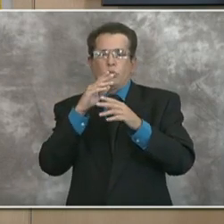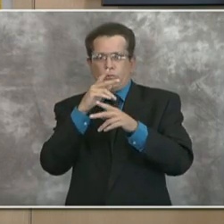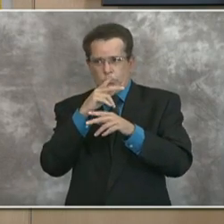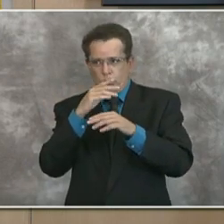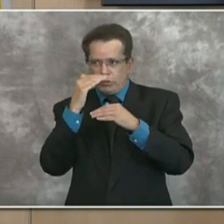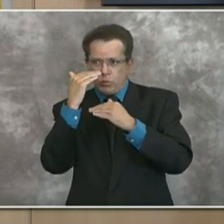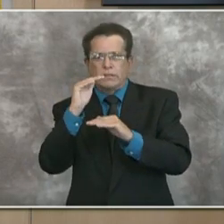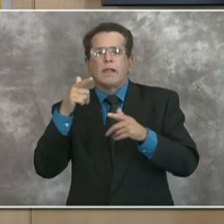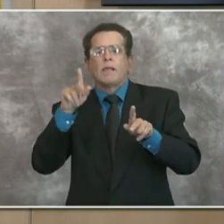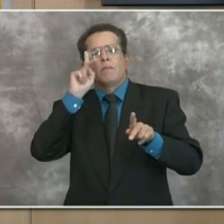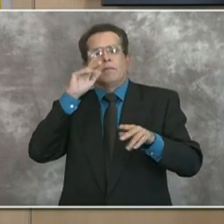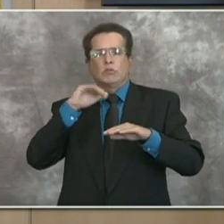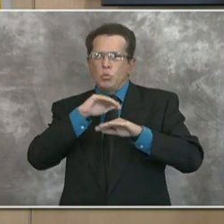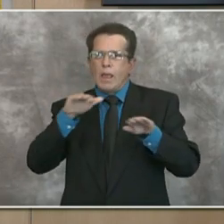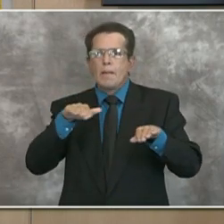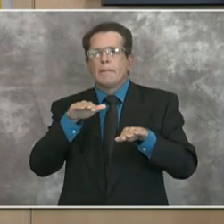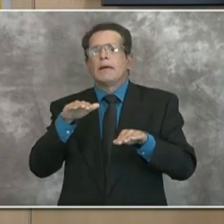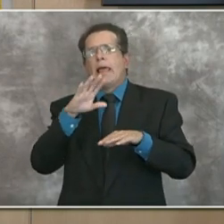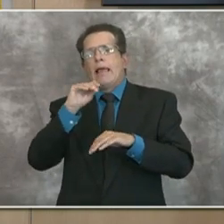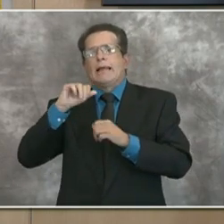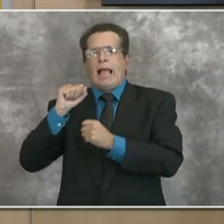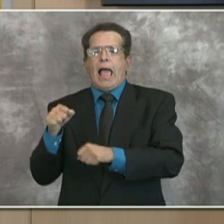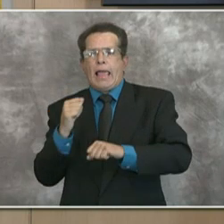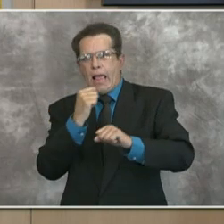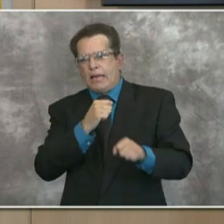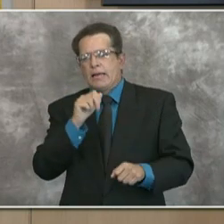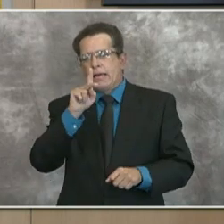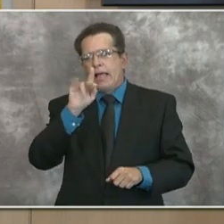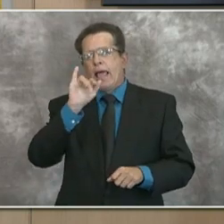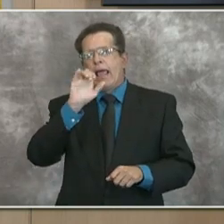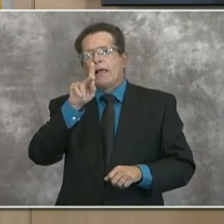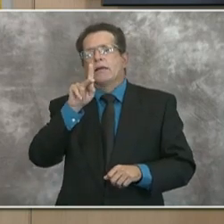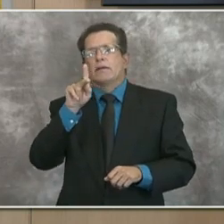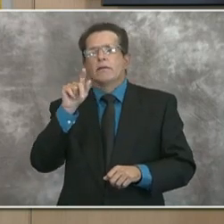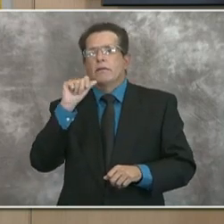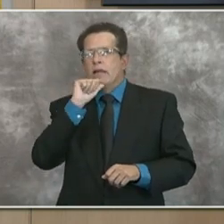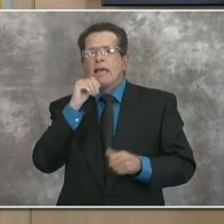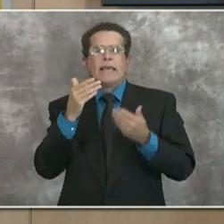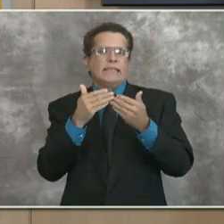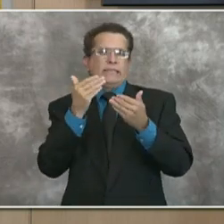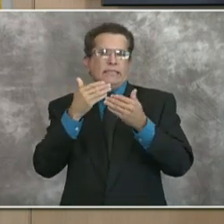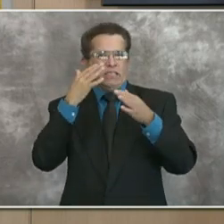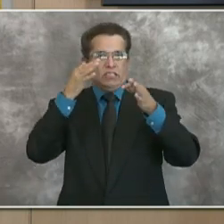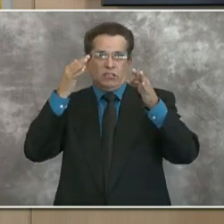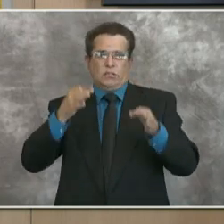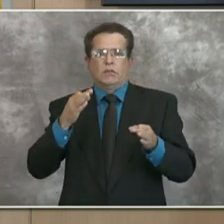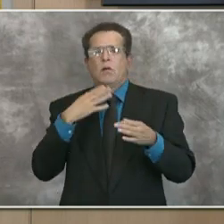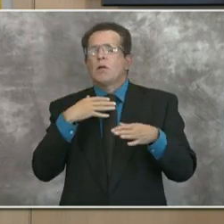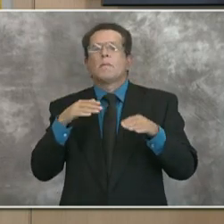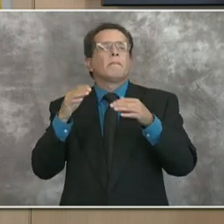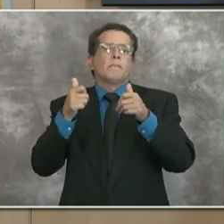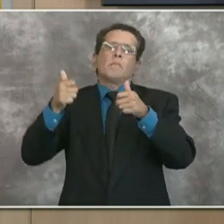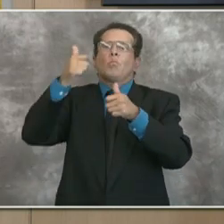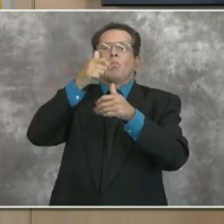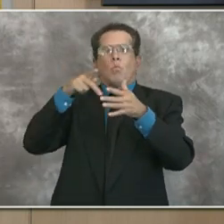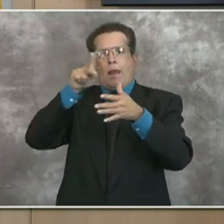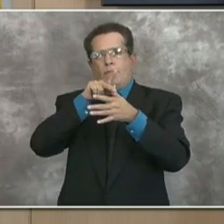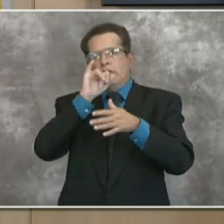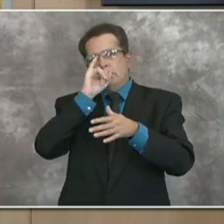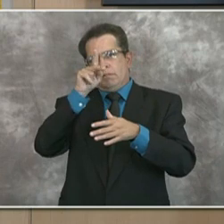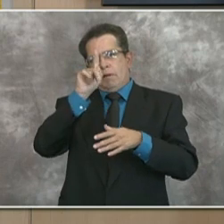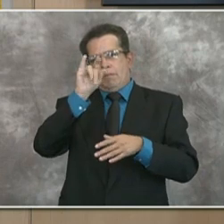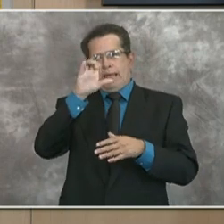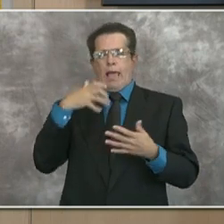allowing people to swim, surf, and kayak. Let me tell you, that was not an easy decision. Our main priority has been public